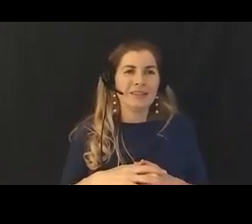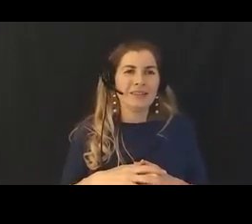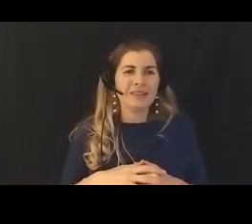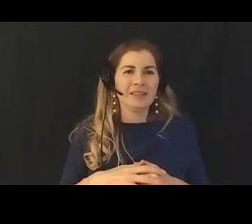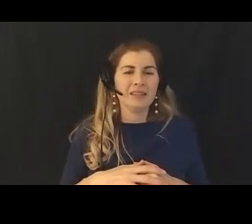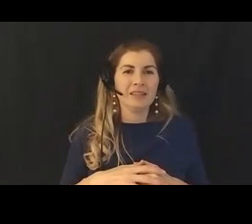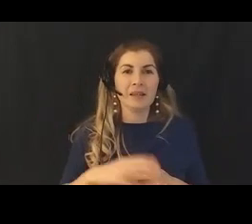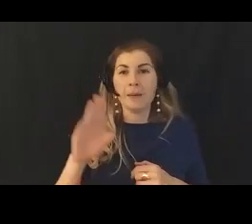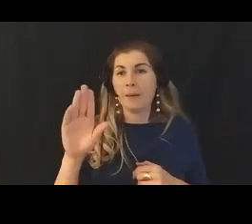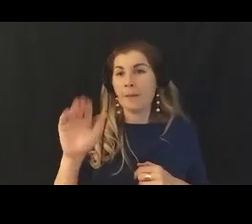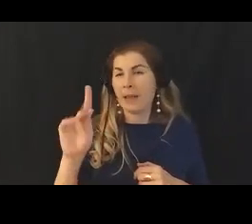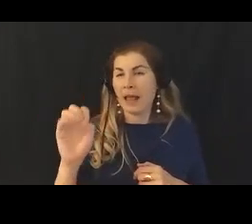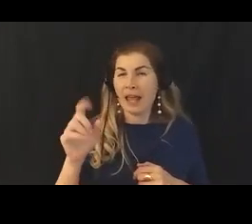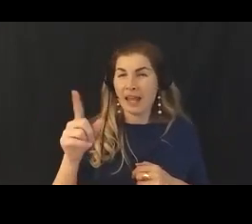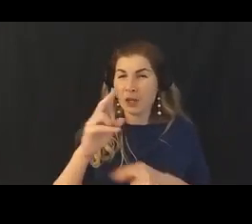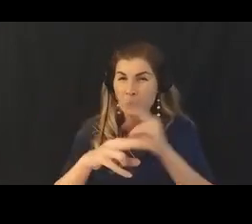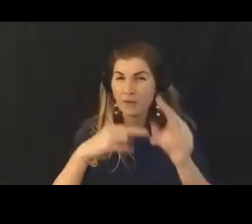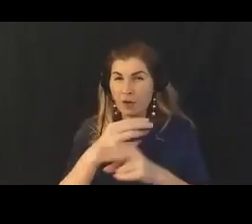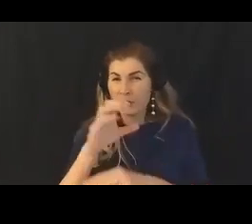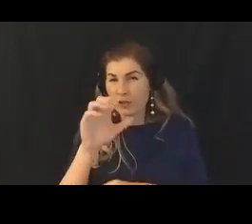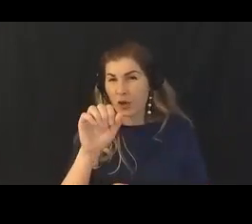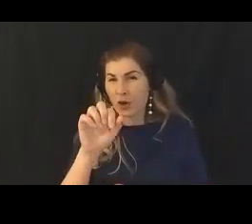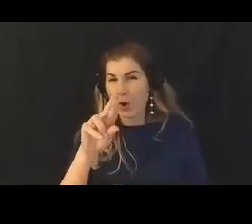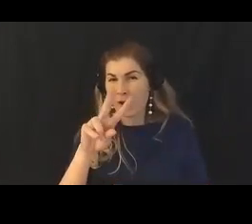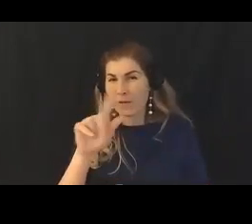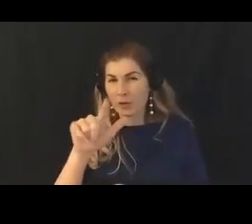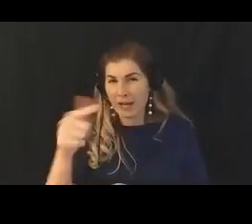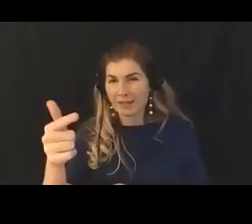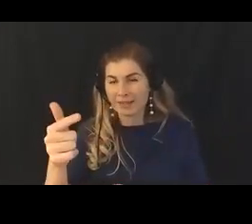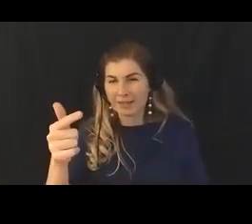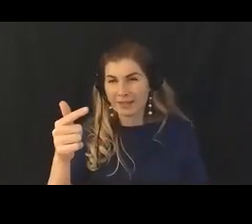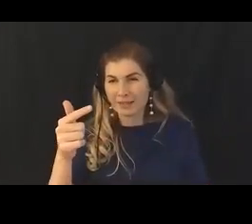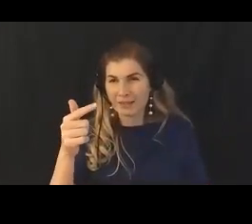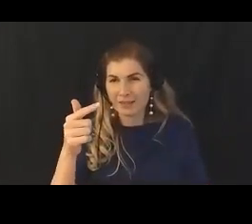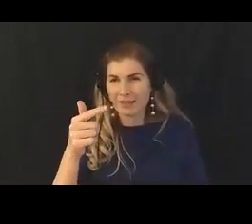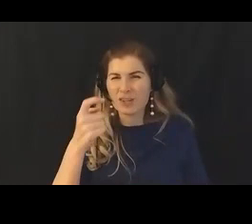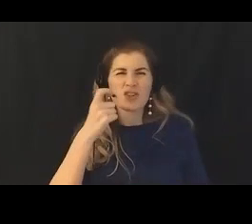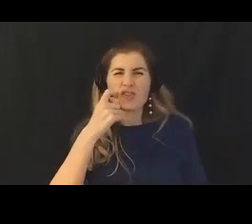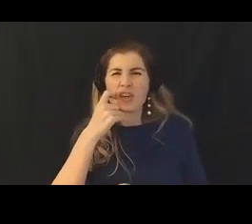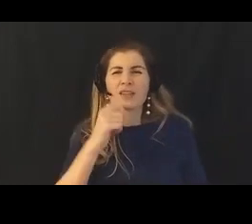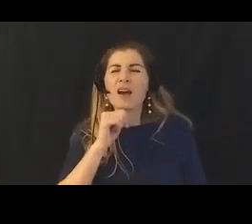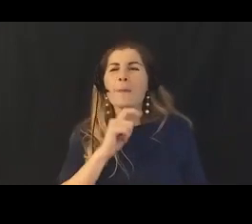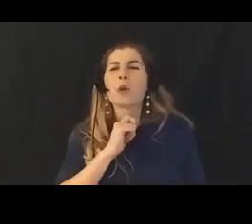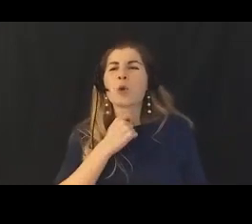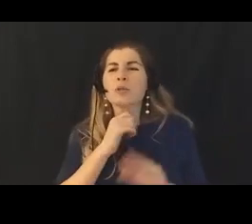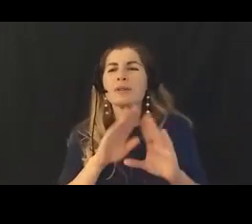And Blake, our Universal Carnival, you would be next? You just have to unmute yourself.